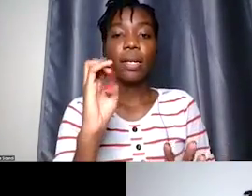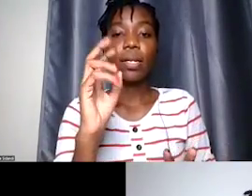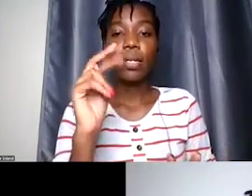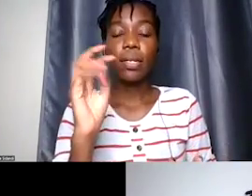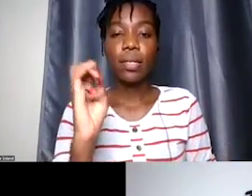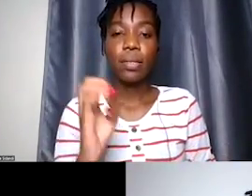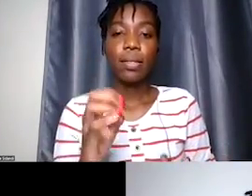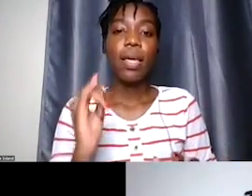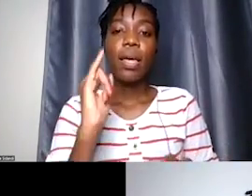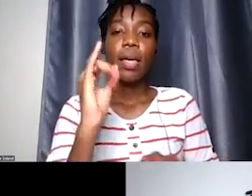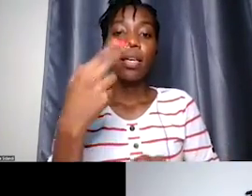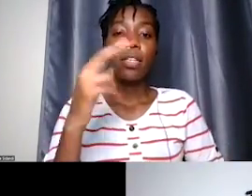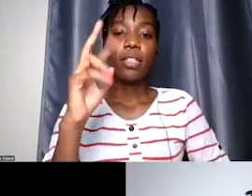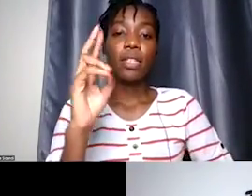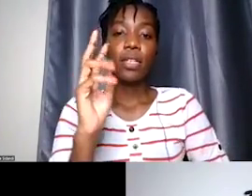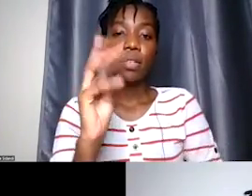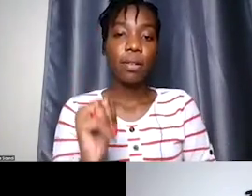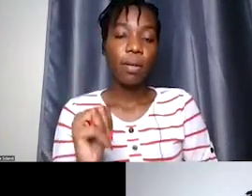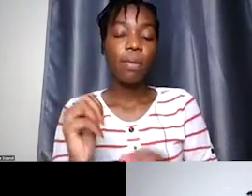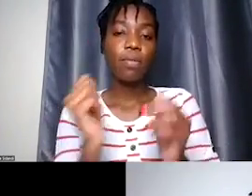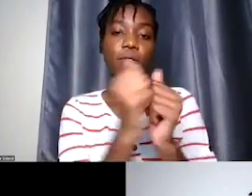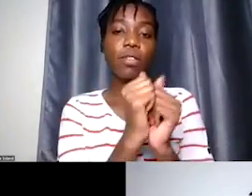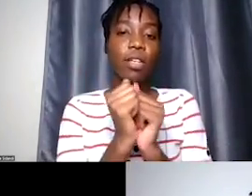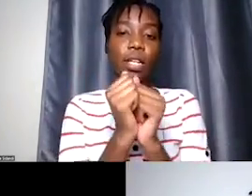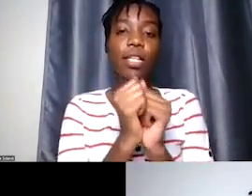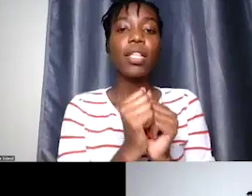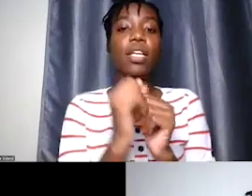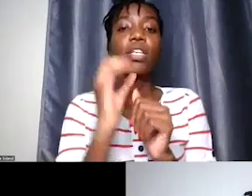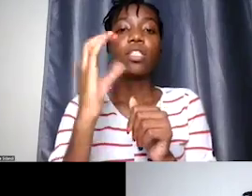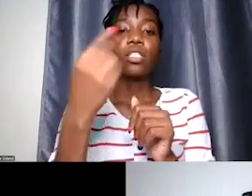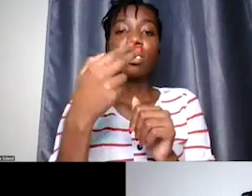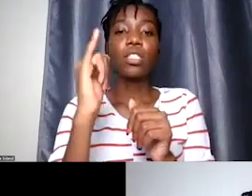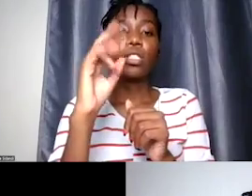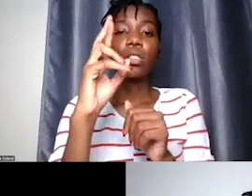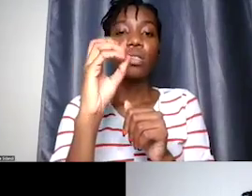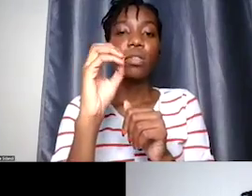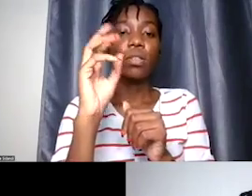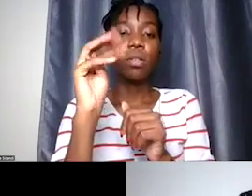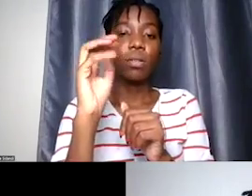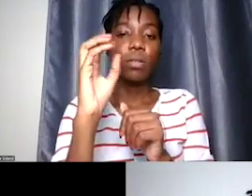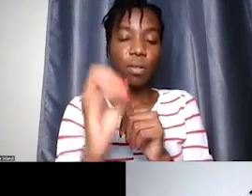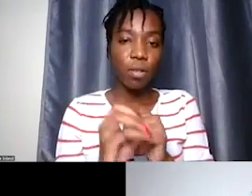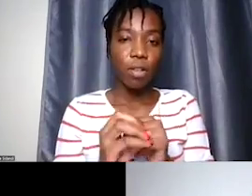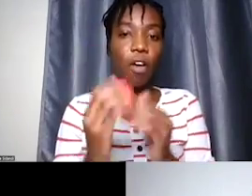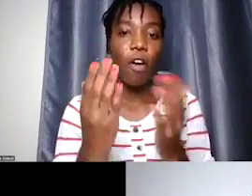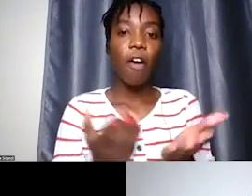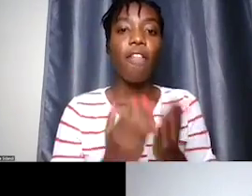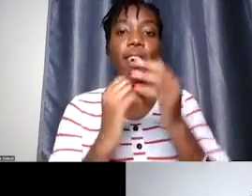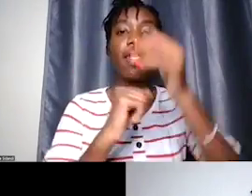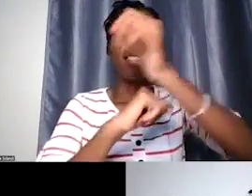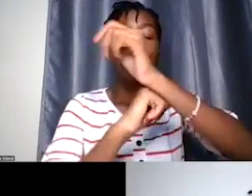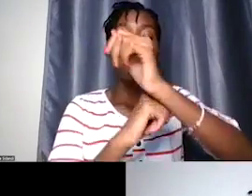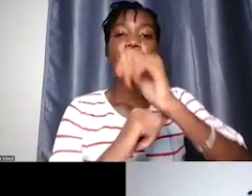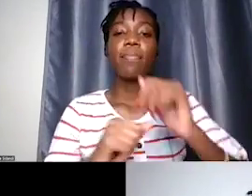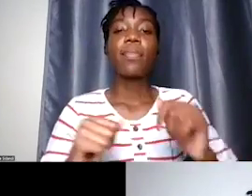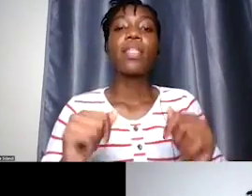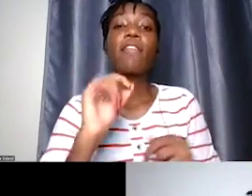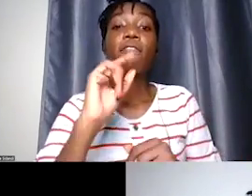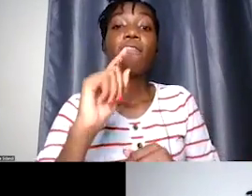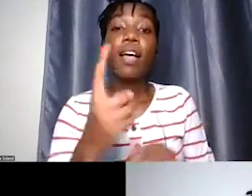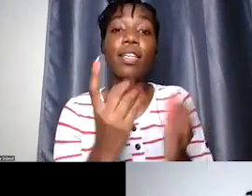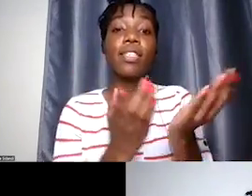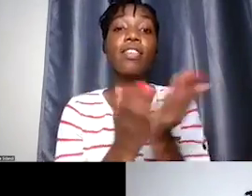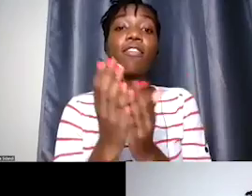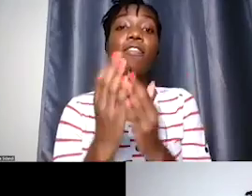in collaboration with Chiromo Hospital Group, offer support to HR professionals in Kenya. First session is free and a